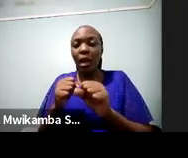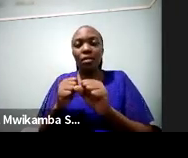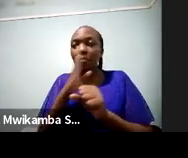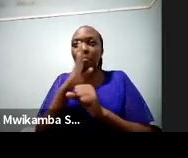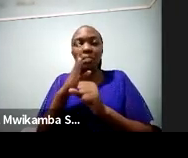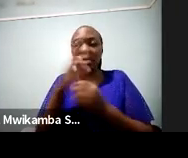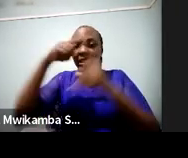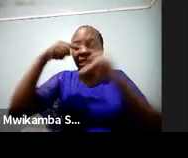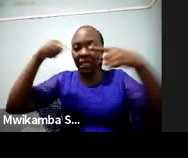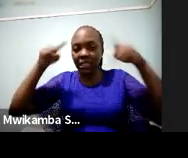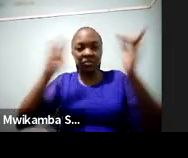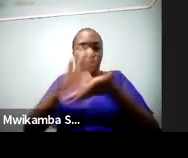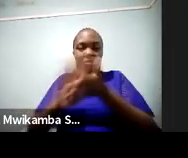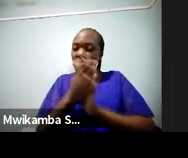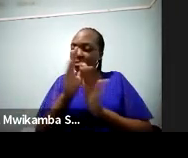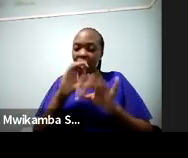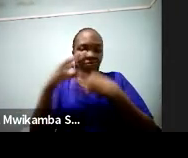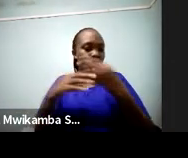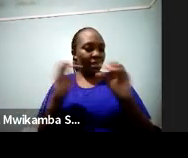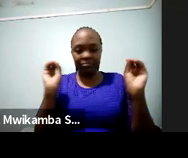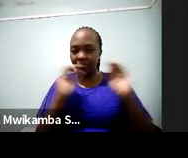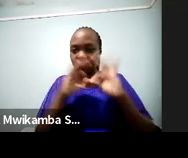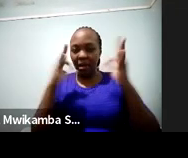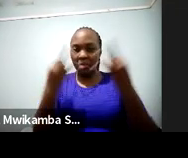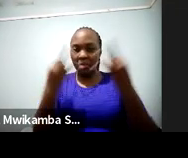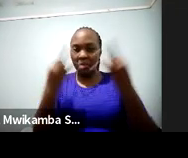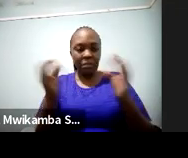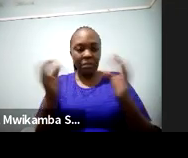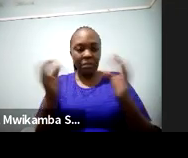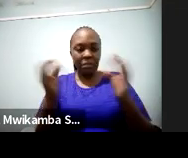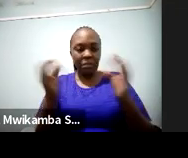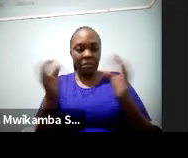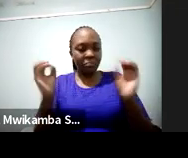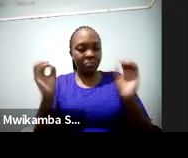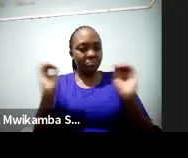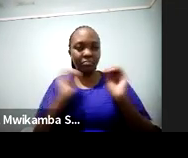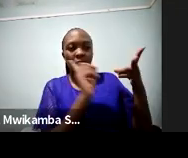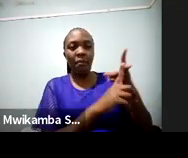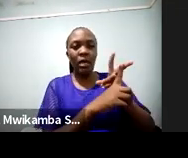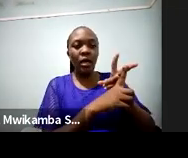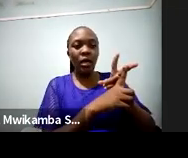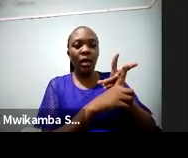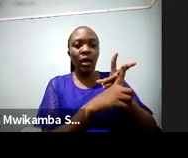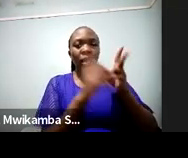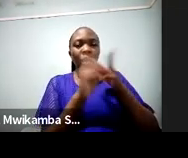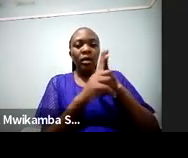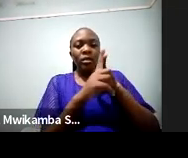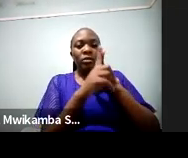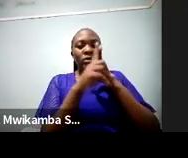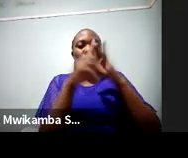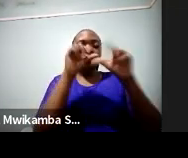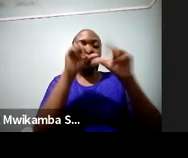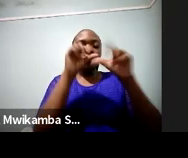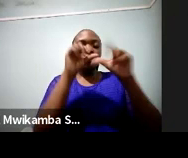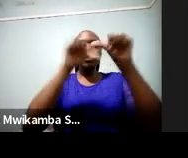number two is the job market. Part of the reason why we have come this far is to ensure